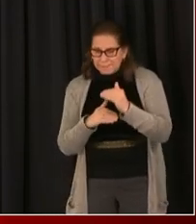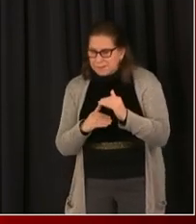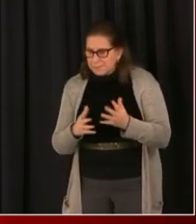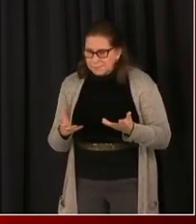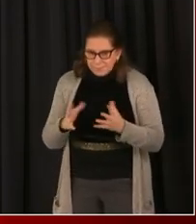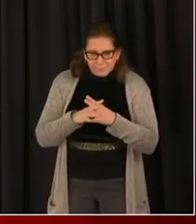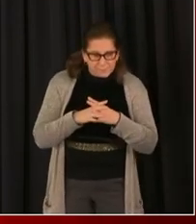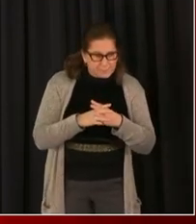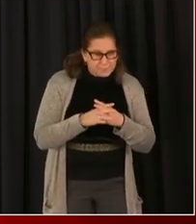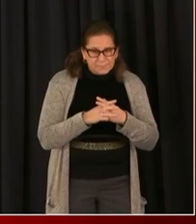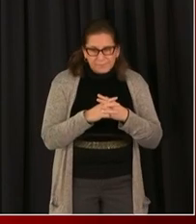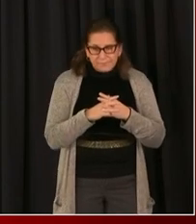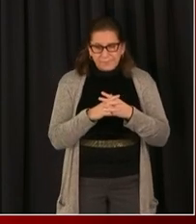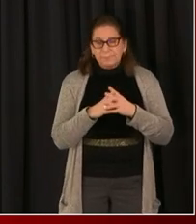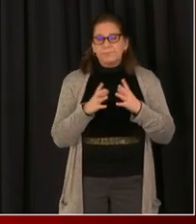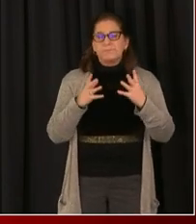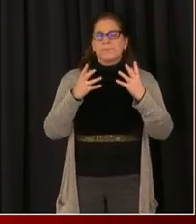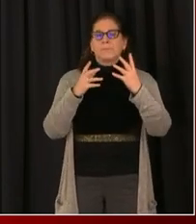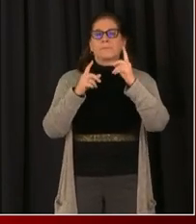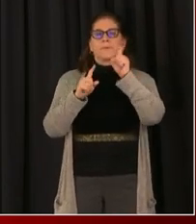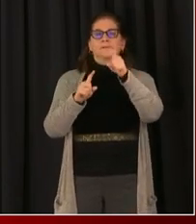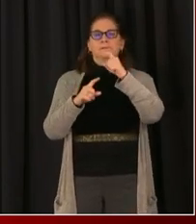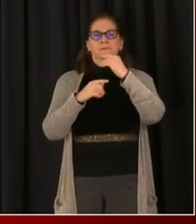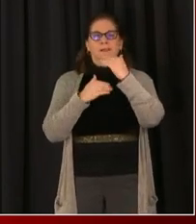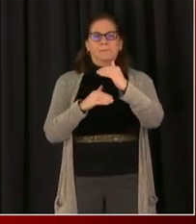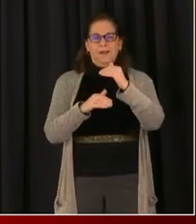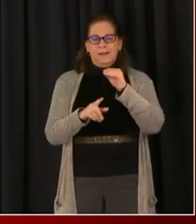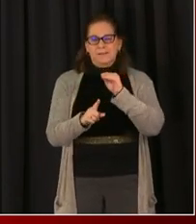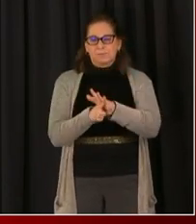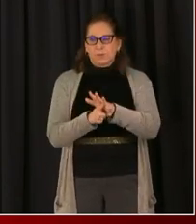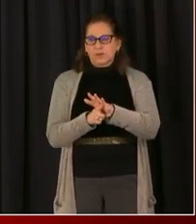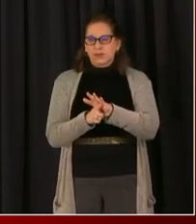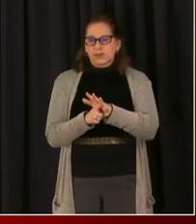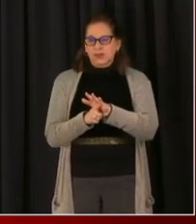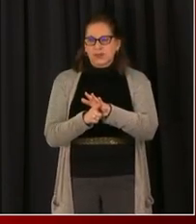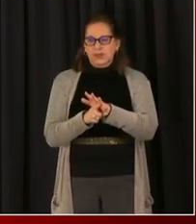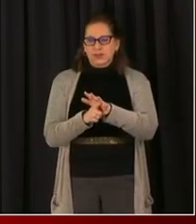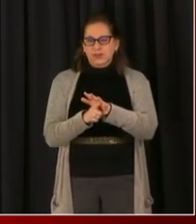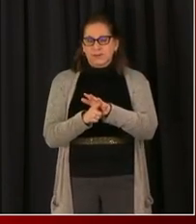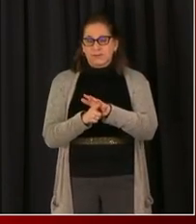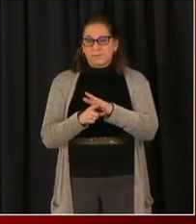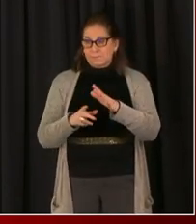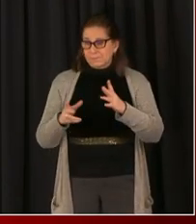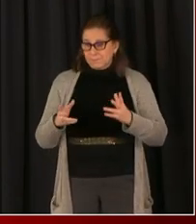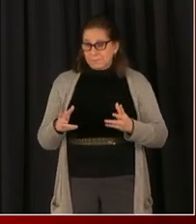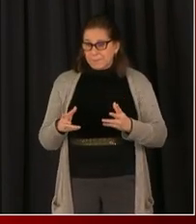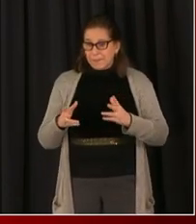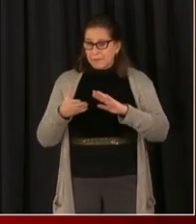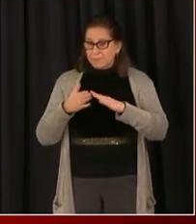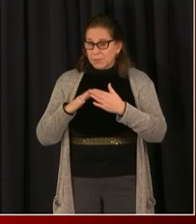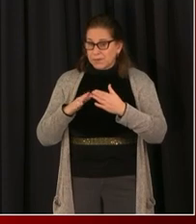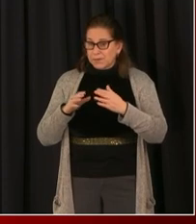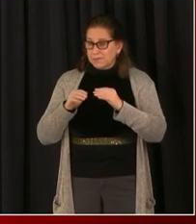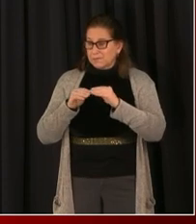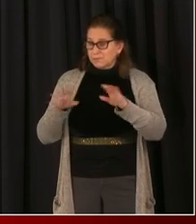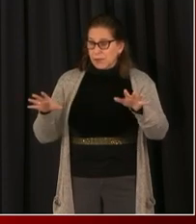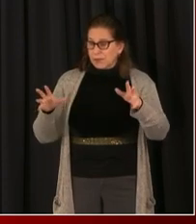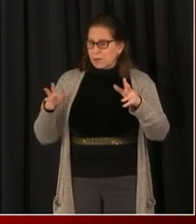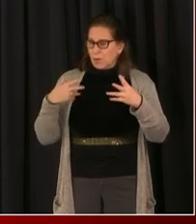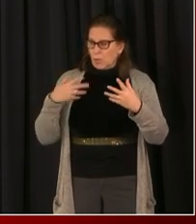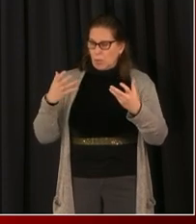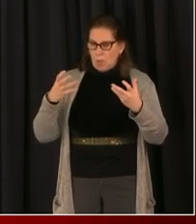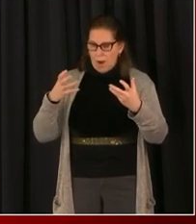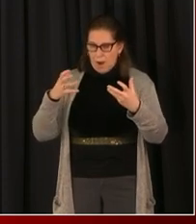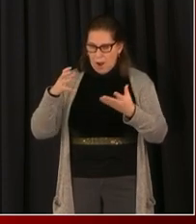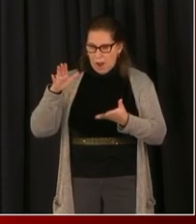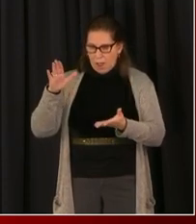in the community. And if the best job that we could do is to keep the level of community spread low, so that our healthcare workers who live in the